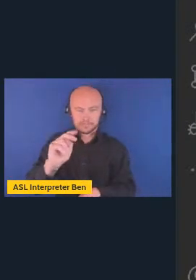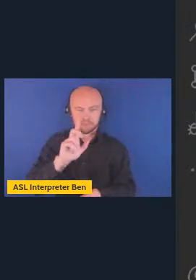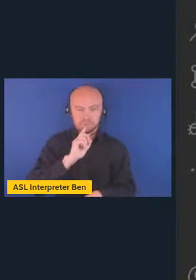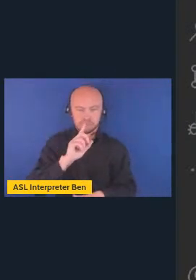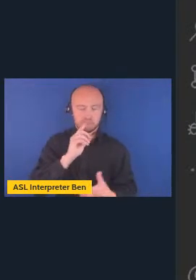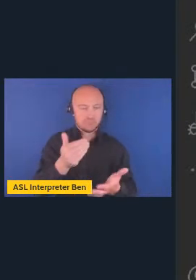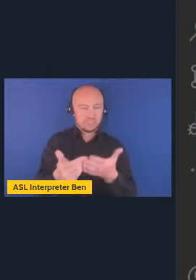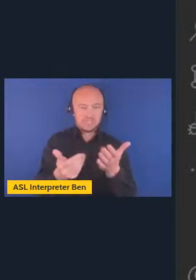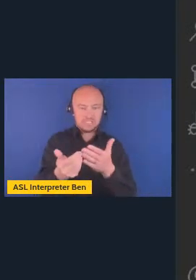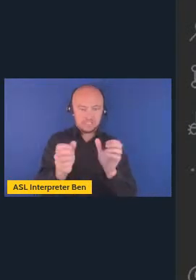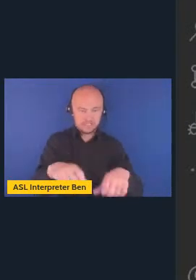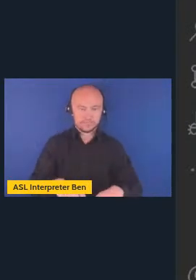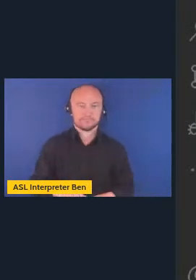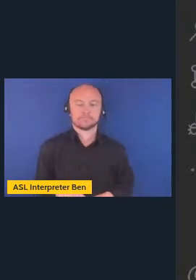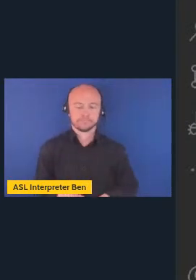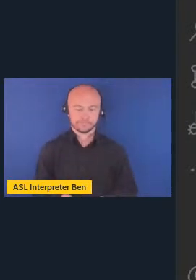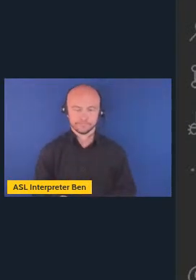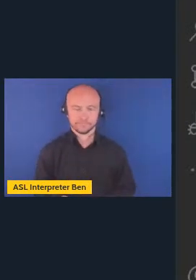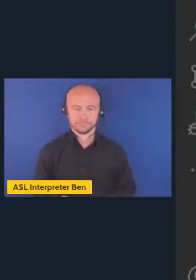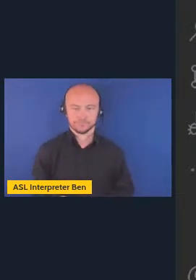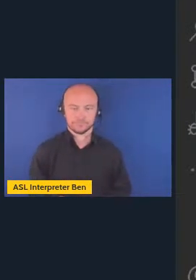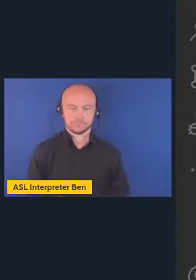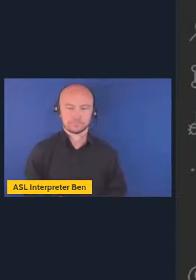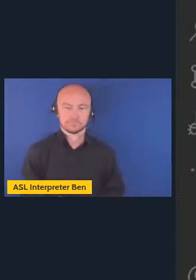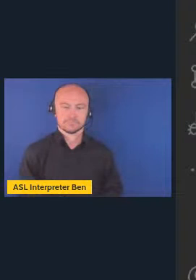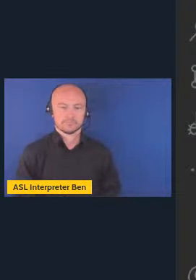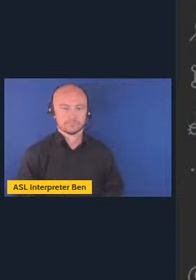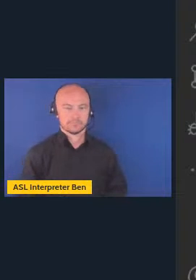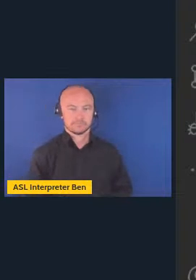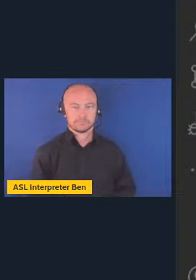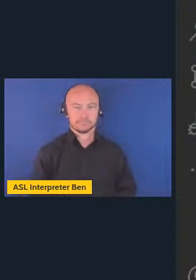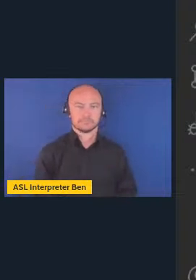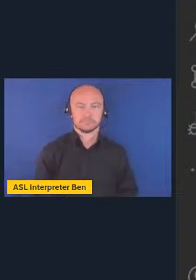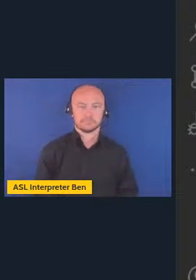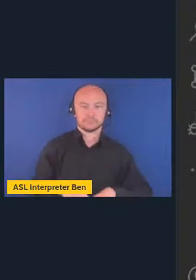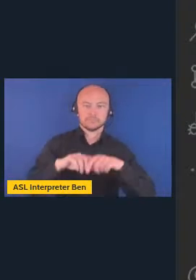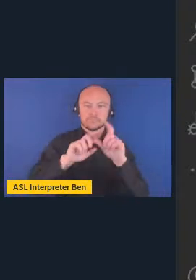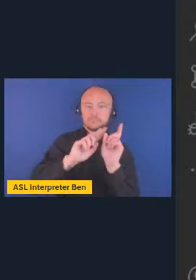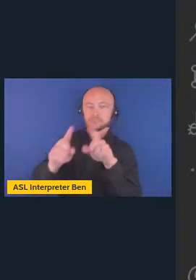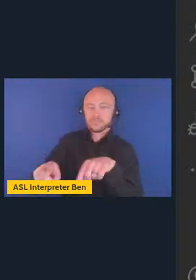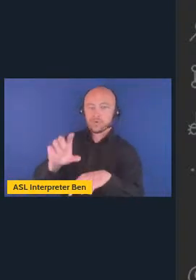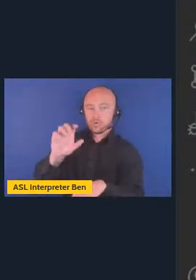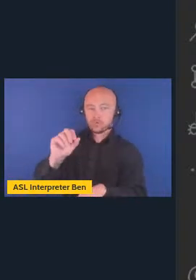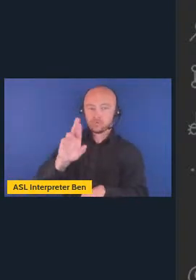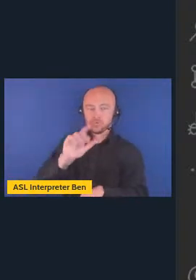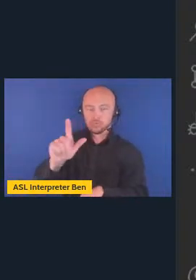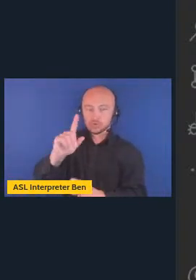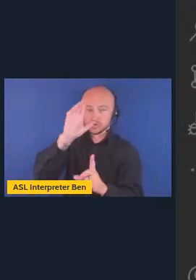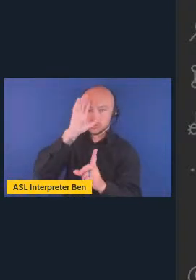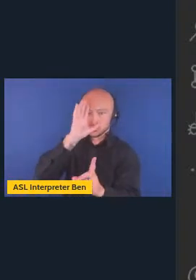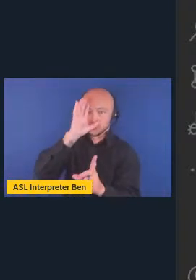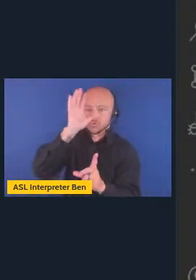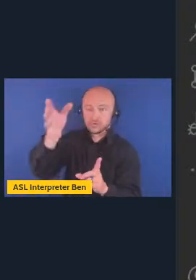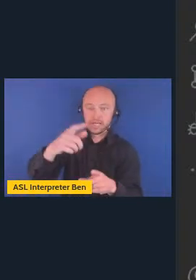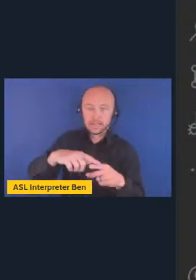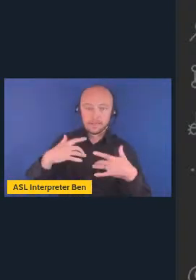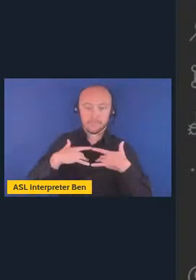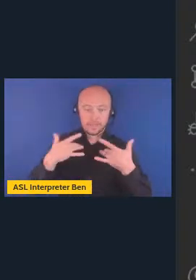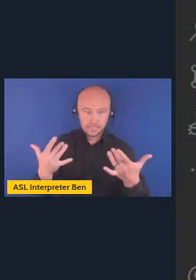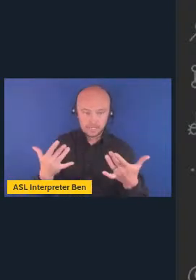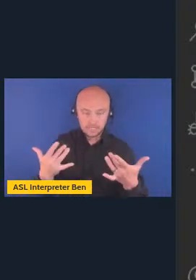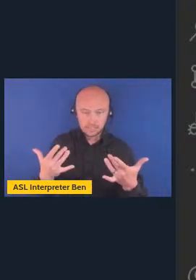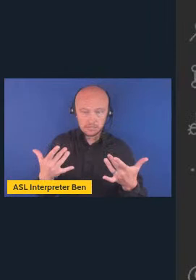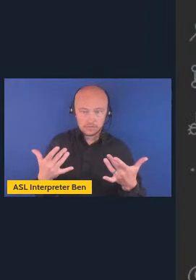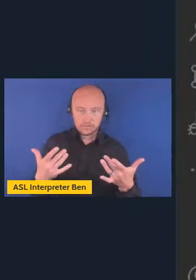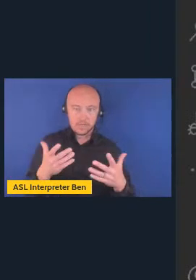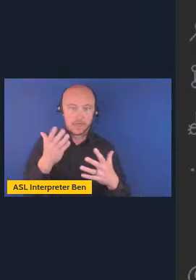easy because I can just hook on, I can go to the origin and create an onCreate event. And when a